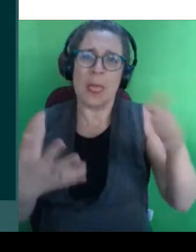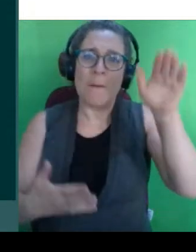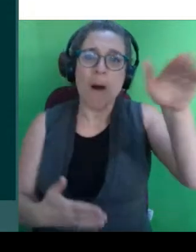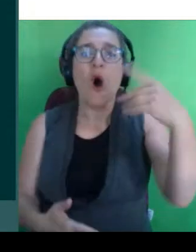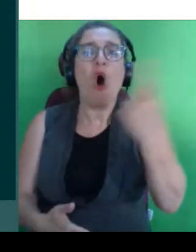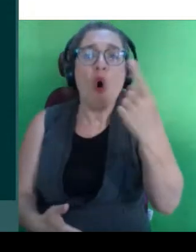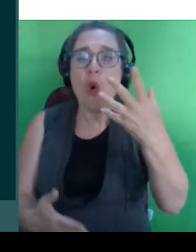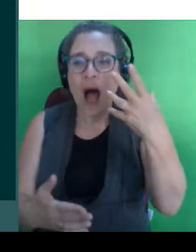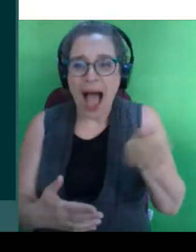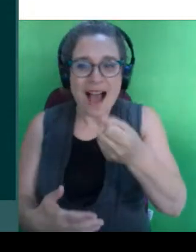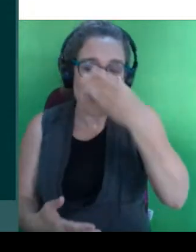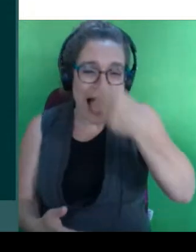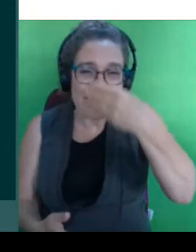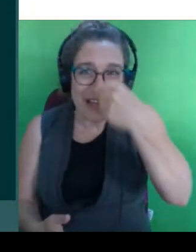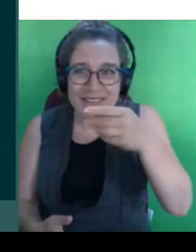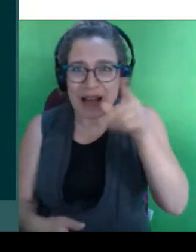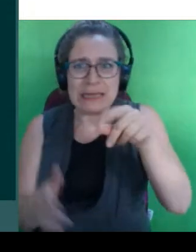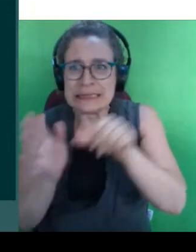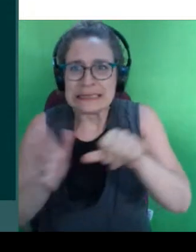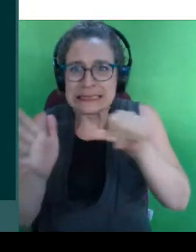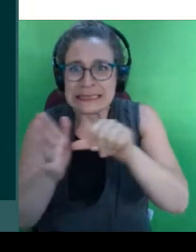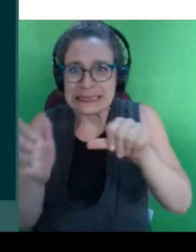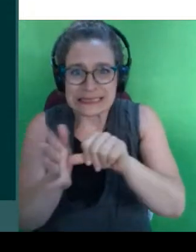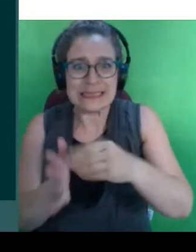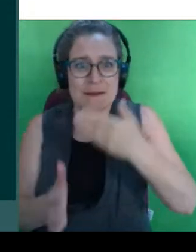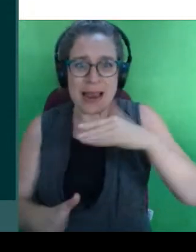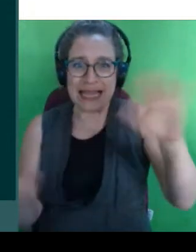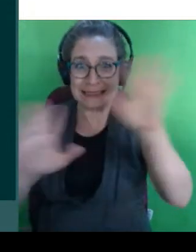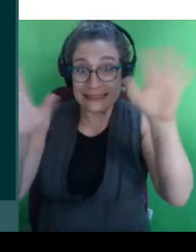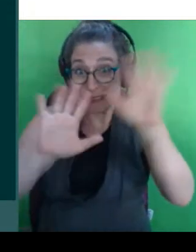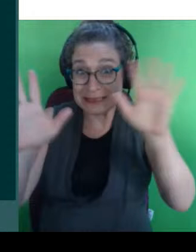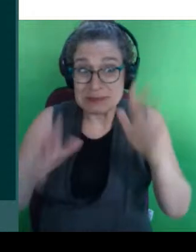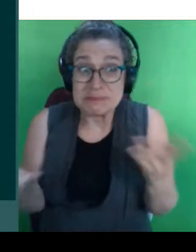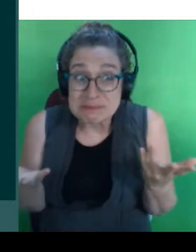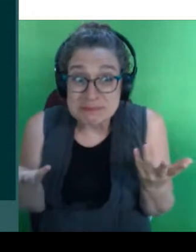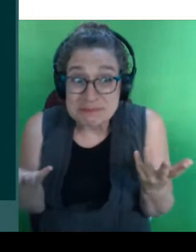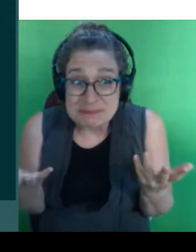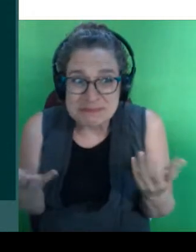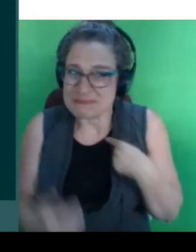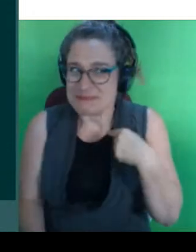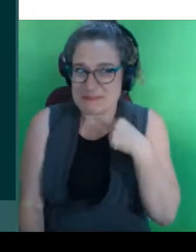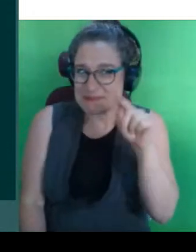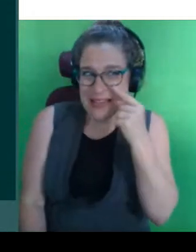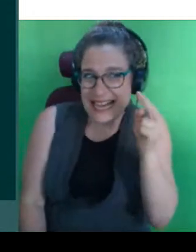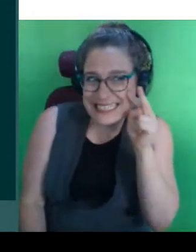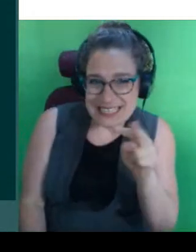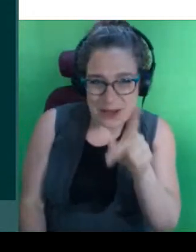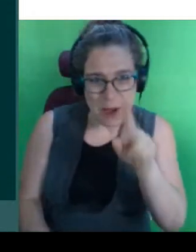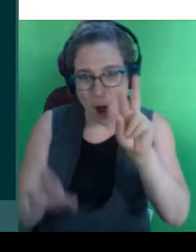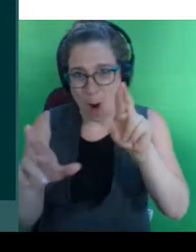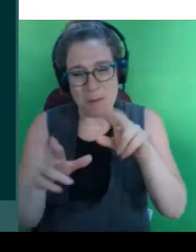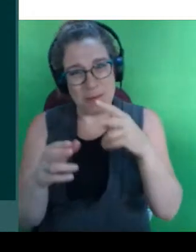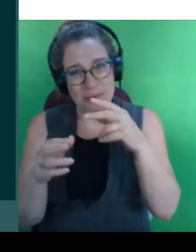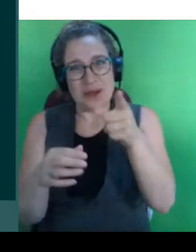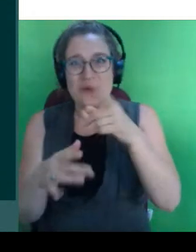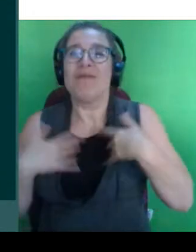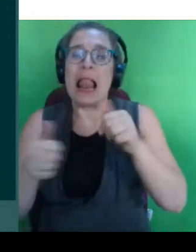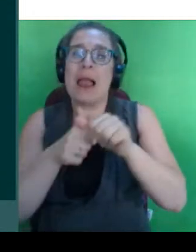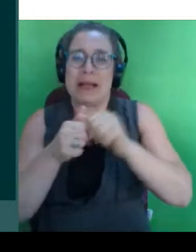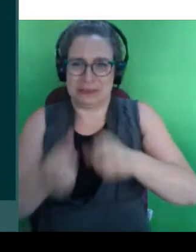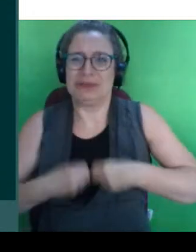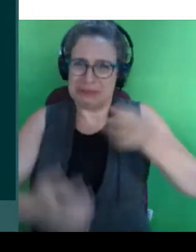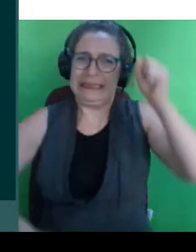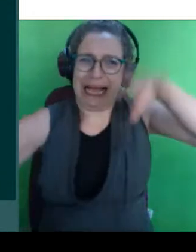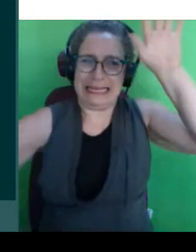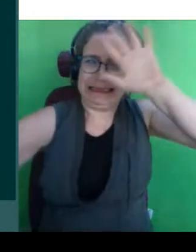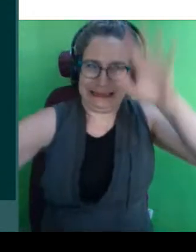and it's going to trouble you today. I can't see you, of course, but it might make you feel better. My brief is to